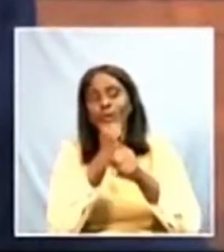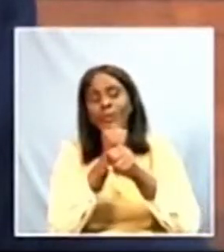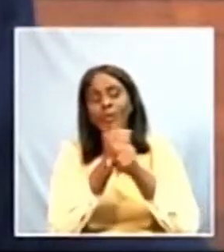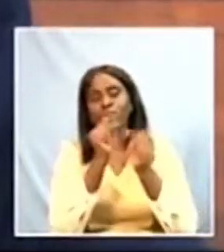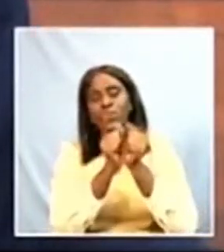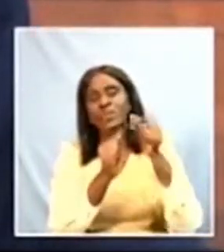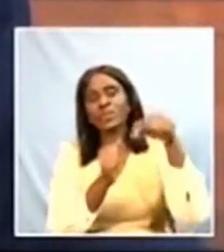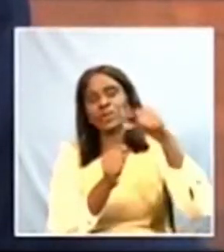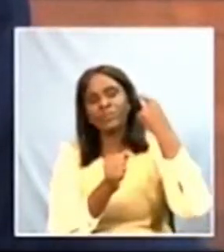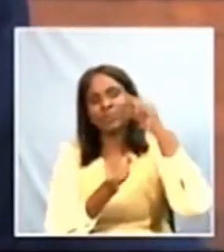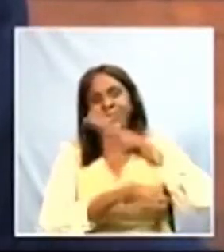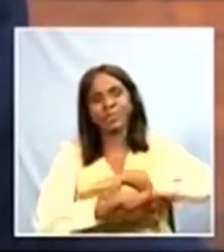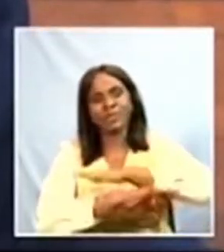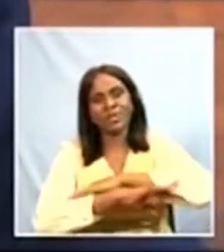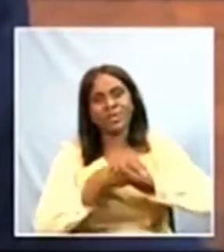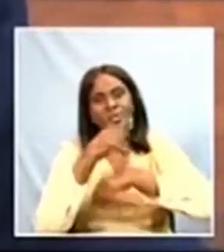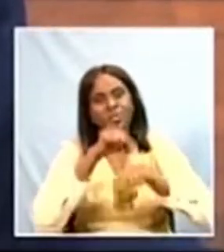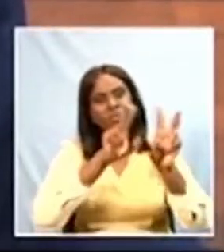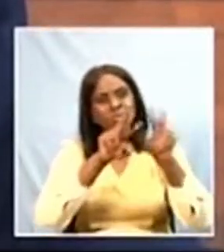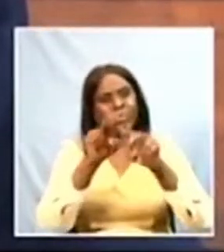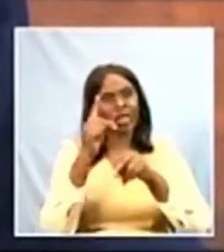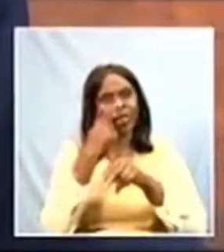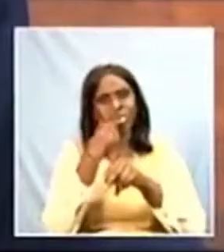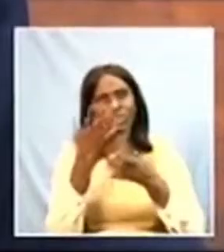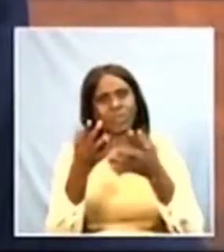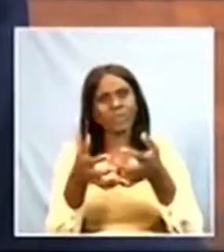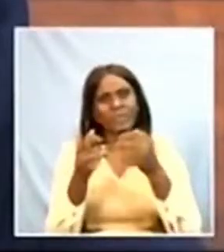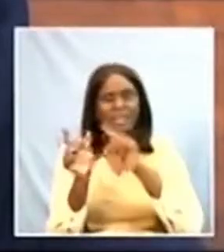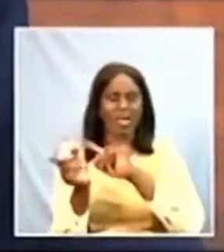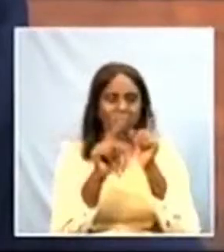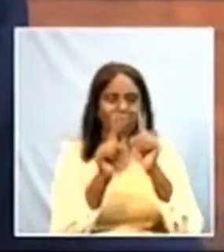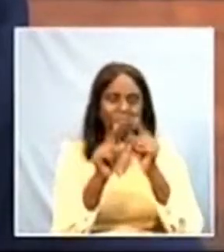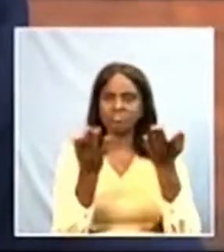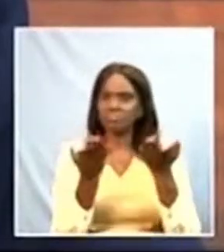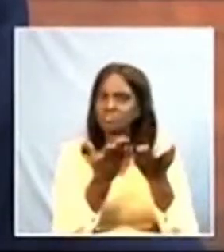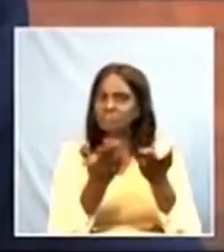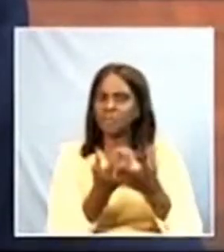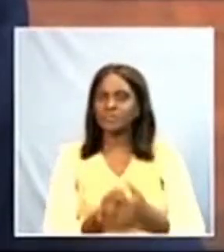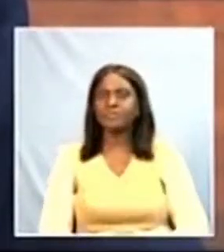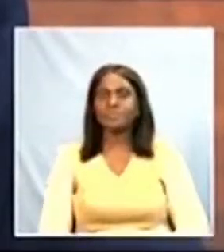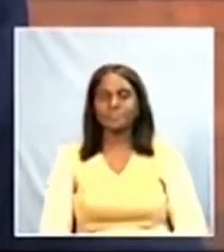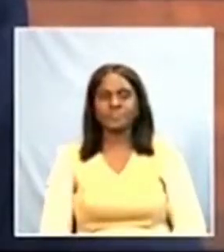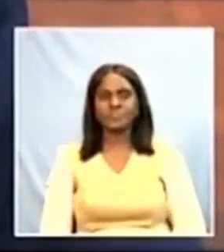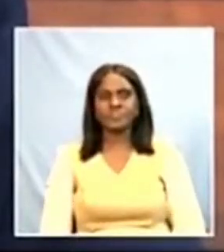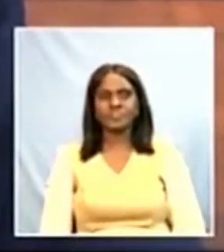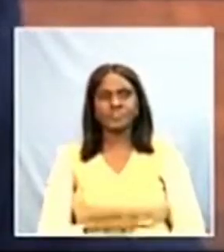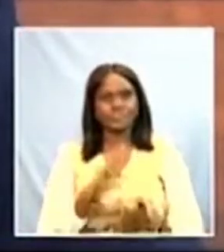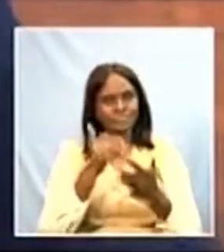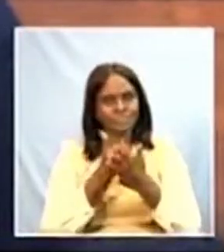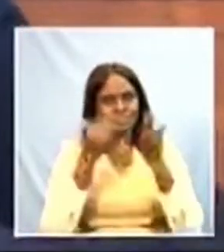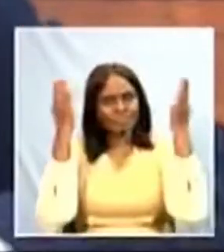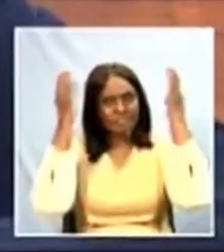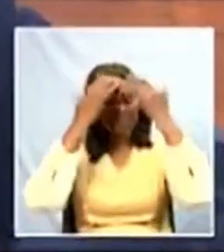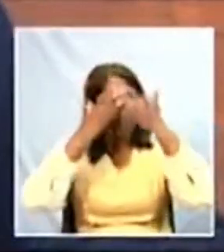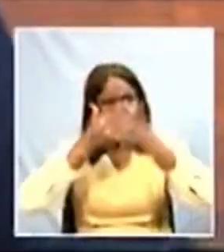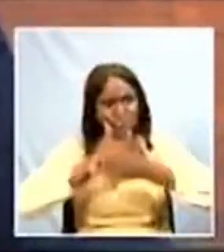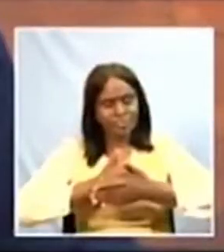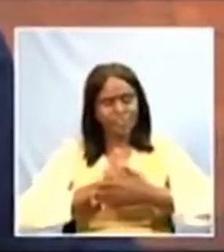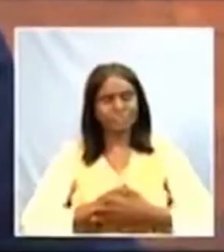quality of those desks? The engineer was not going there. everybody was intact?